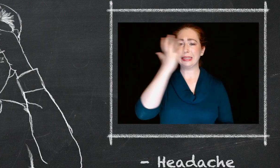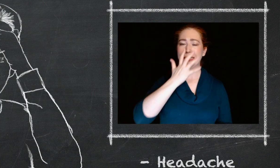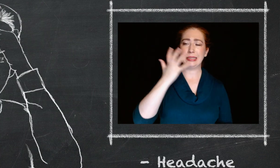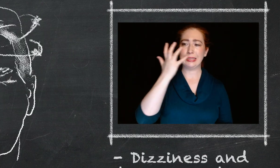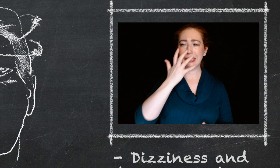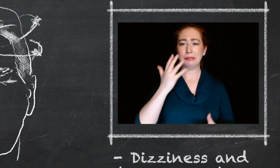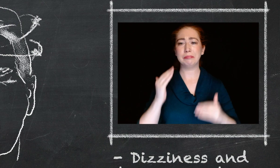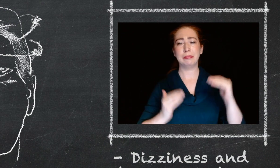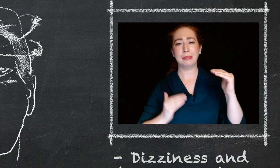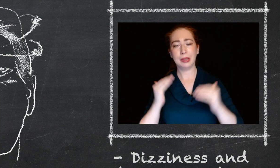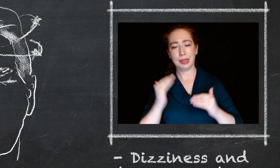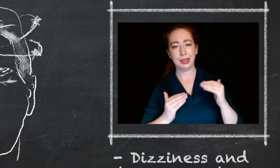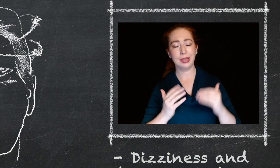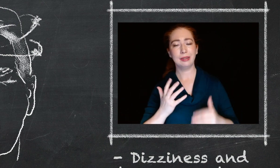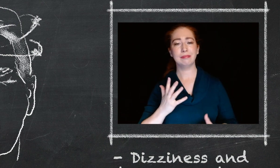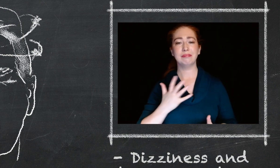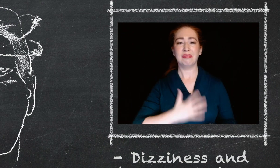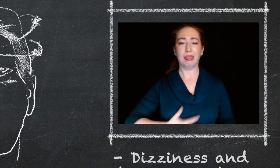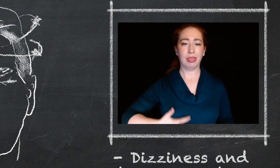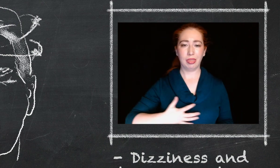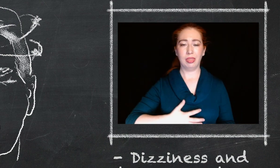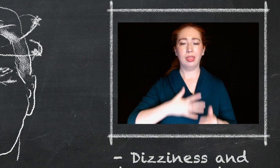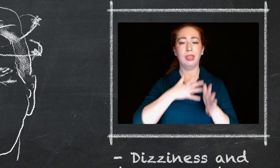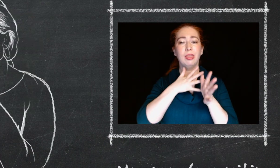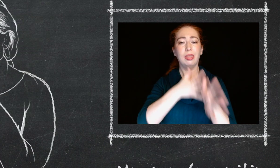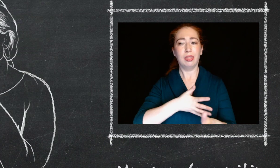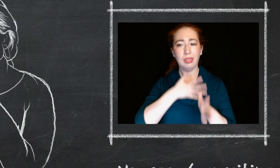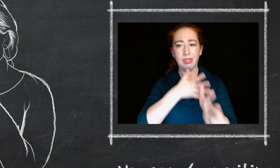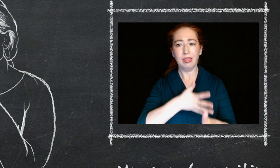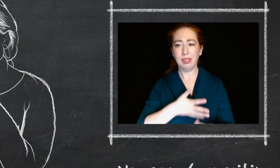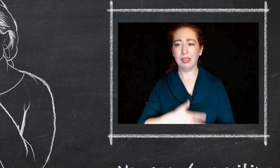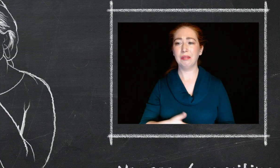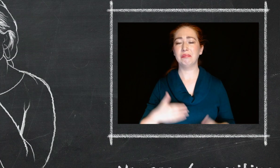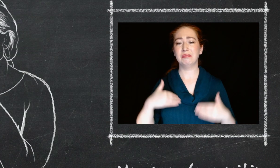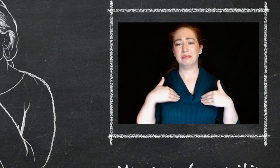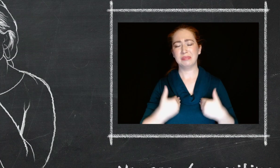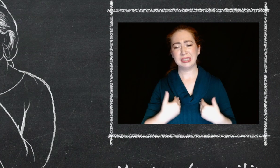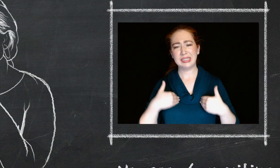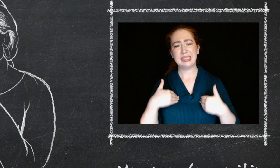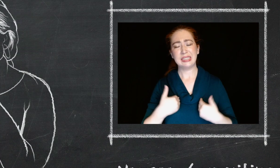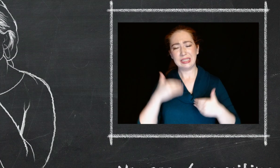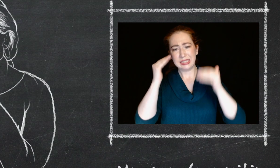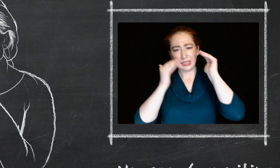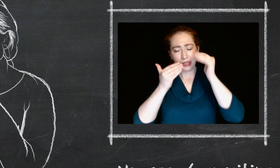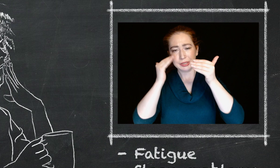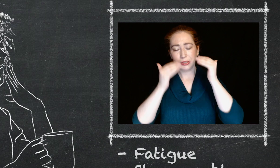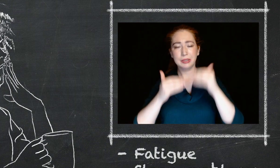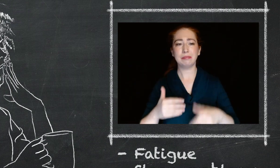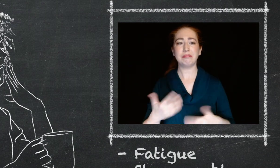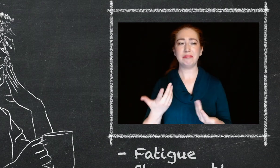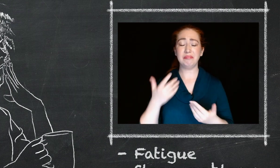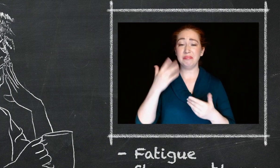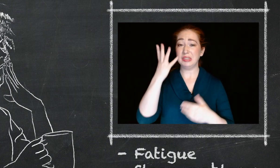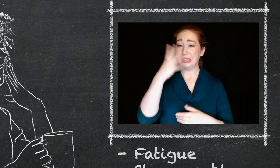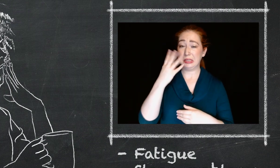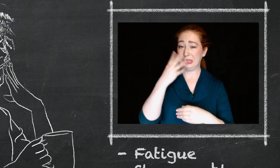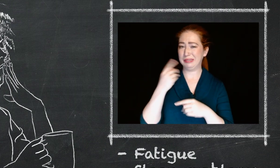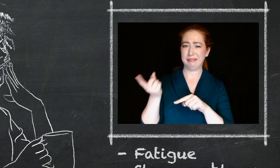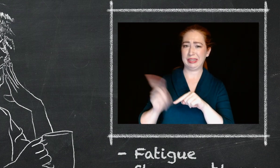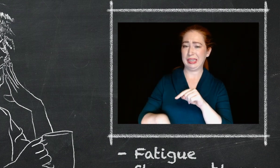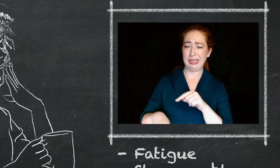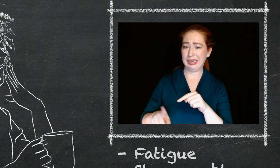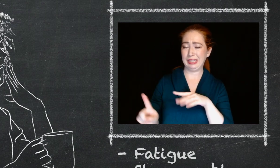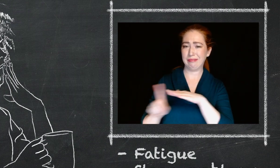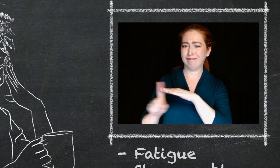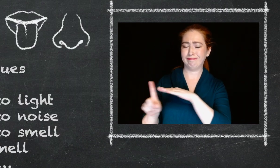headache, dizziness and balance problems, nausea or vomiting, fatigue and problems